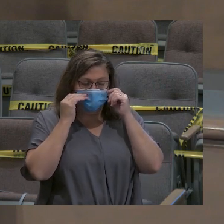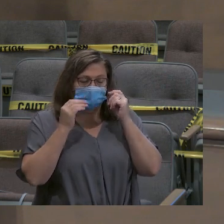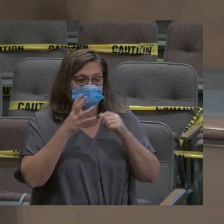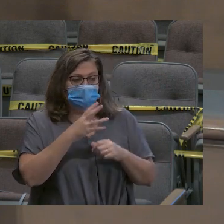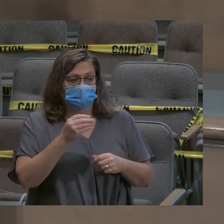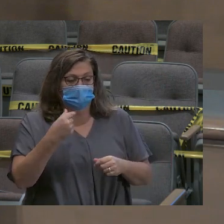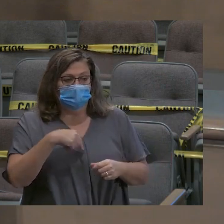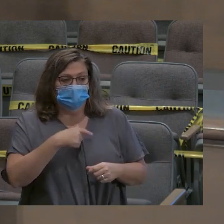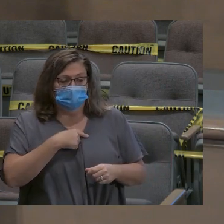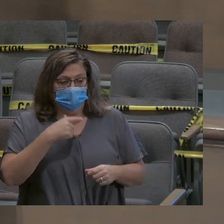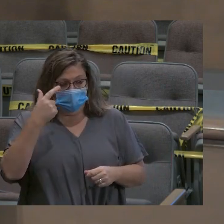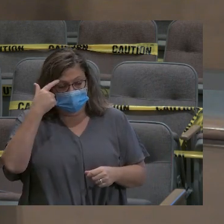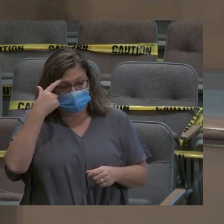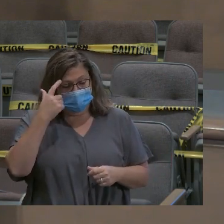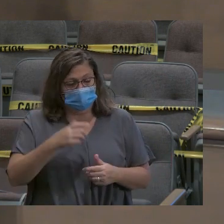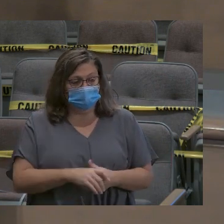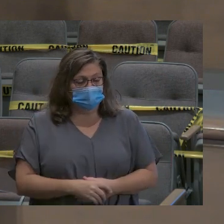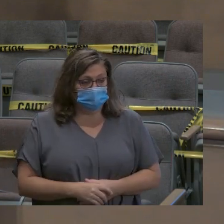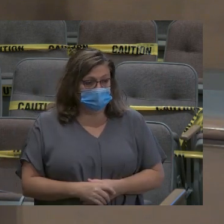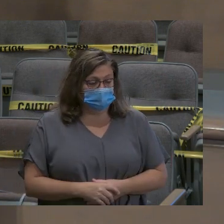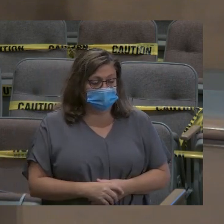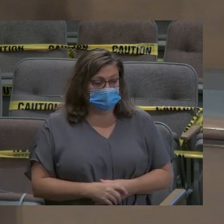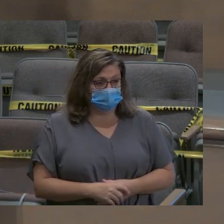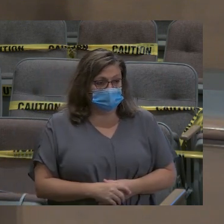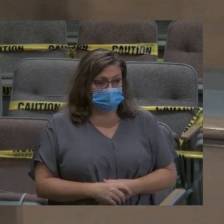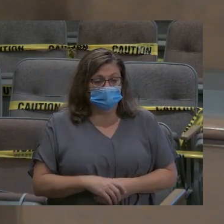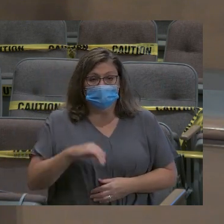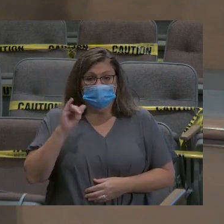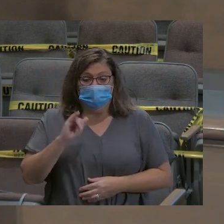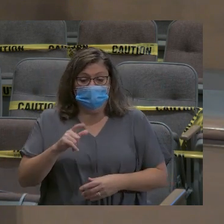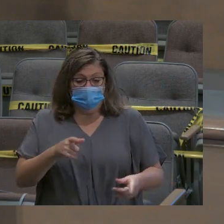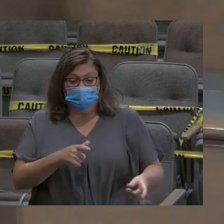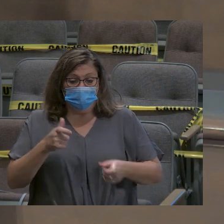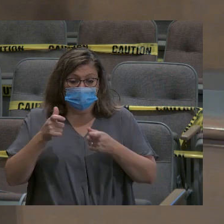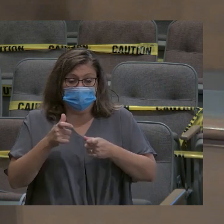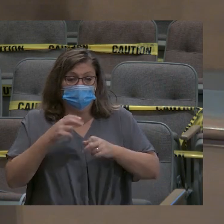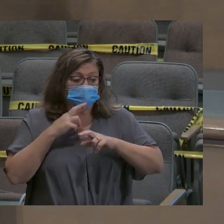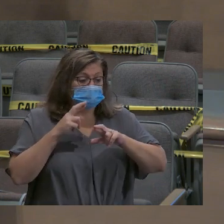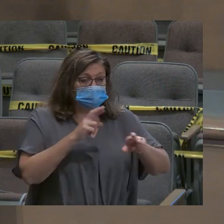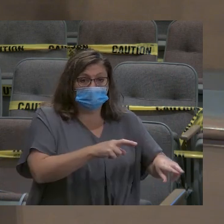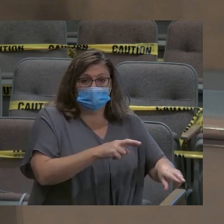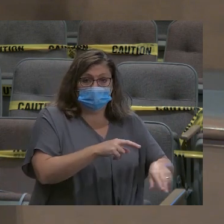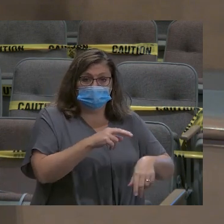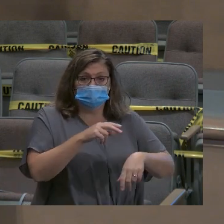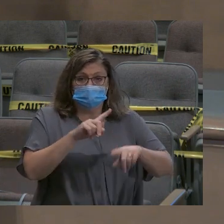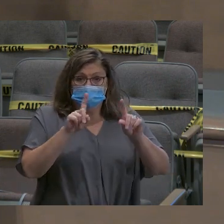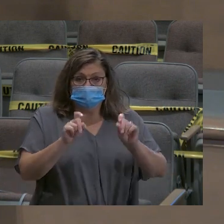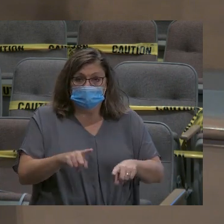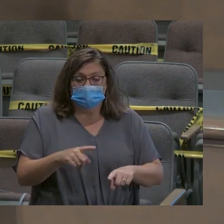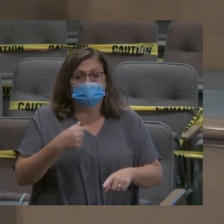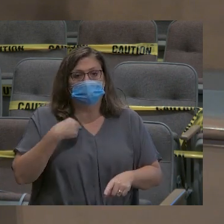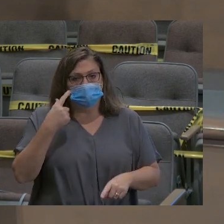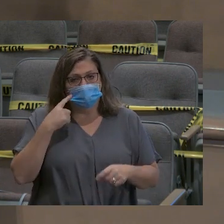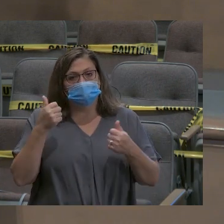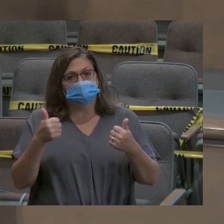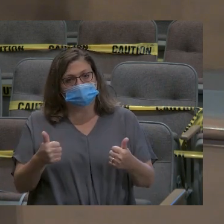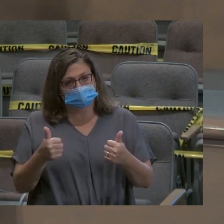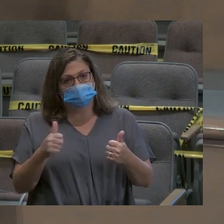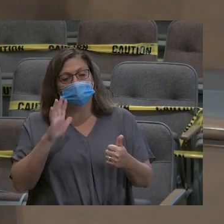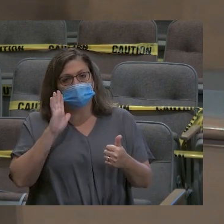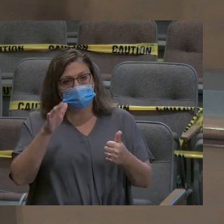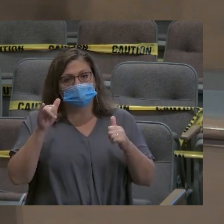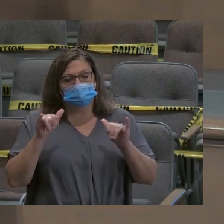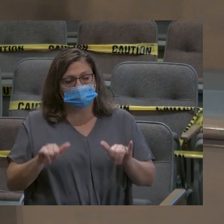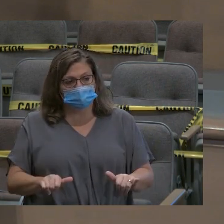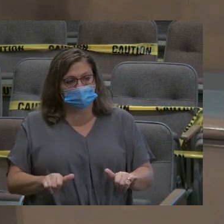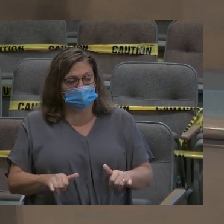we think that this quicker turnaround time, we think, is here to stay. And that'll help us a